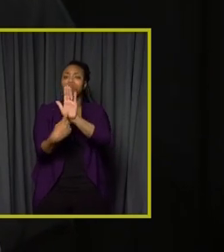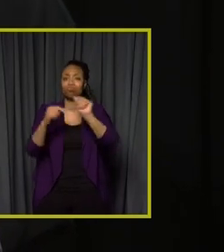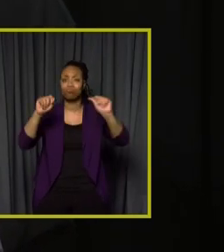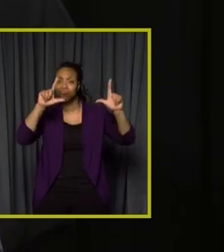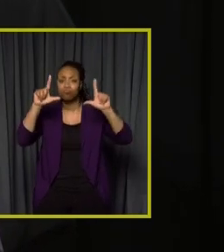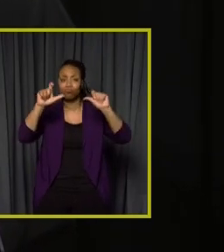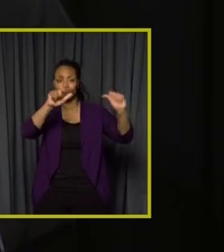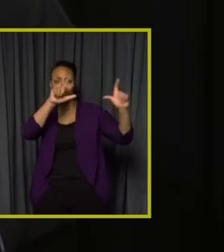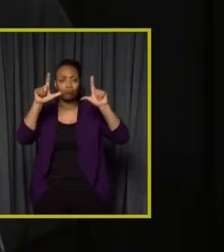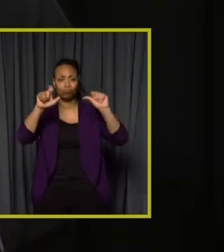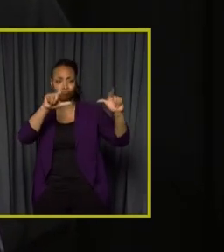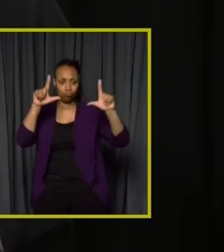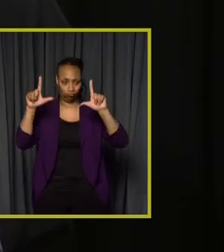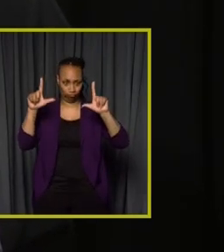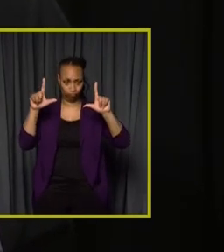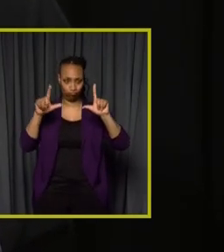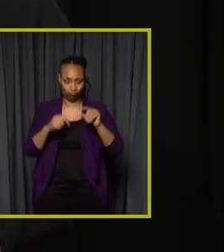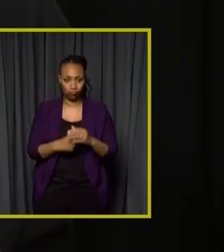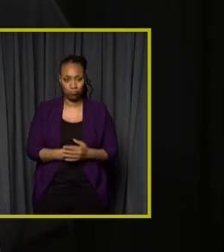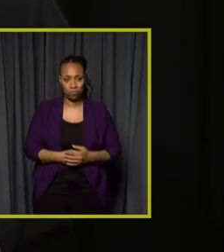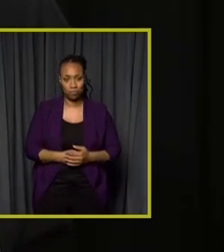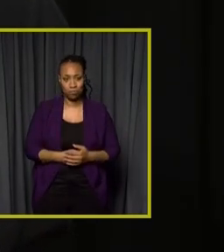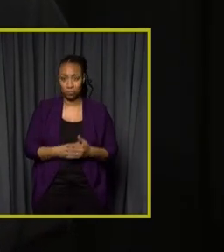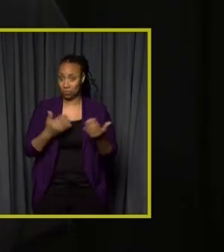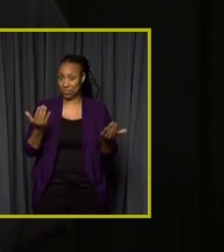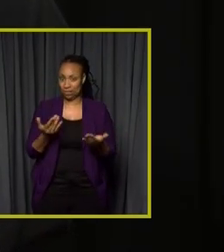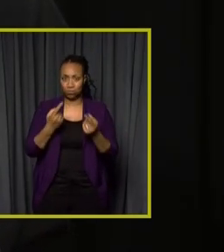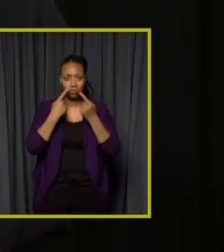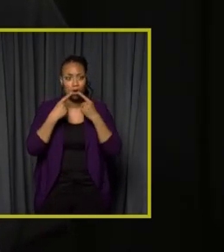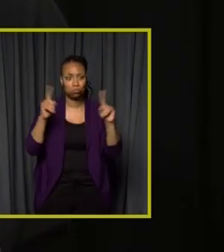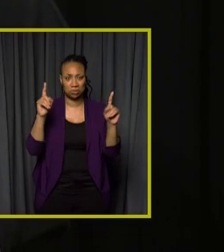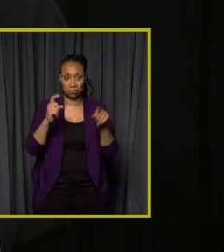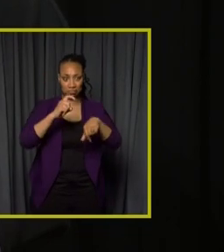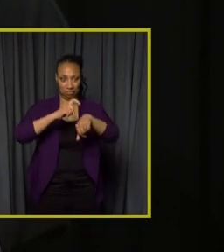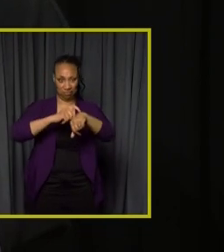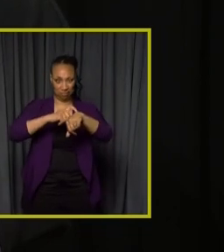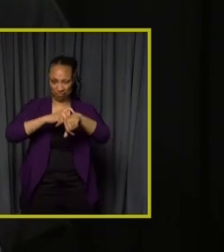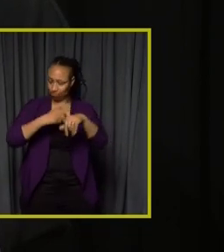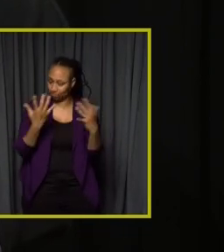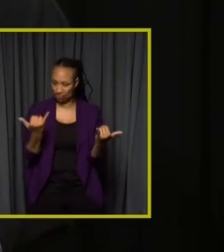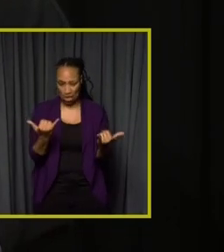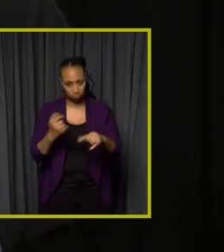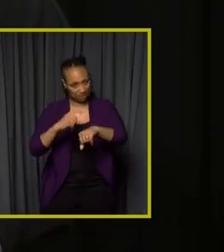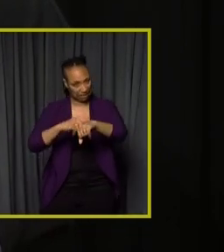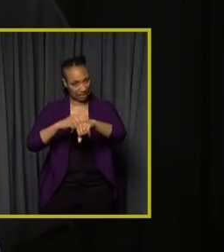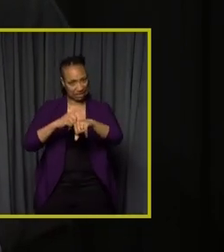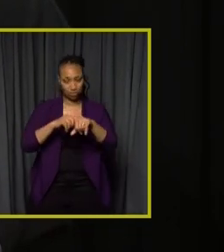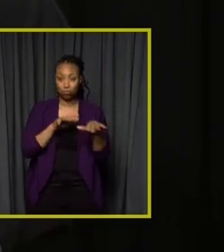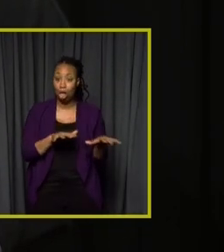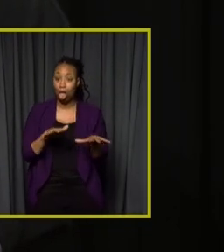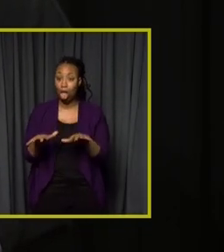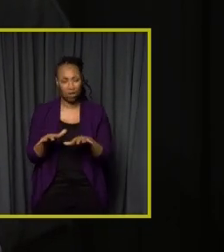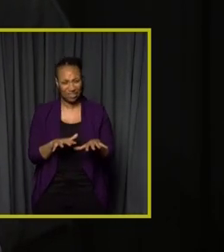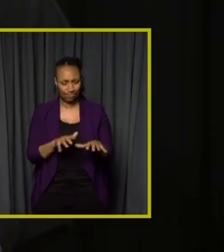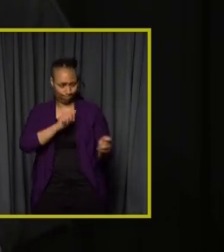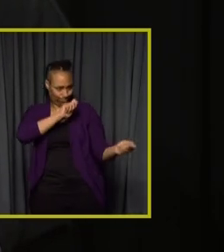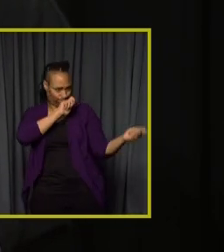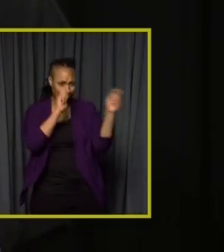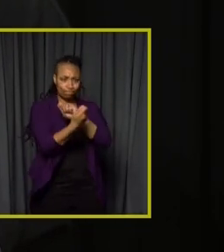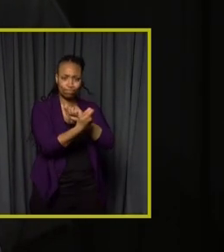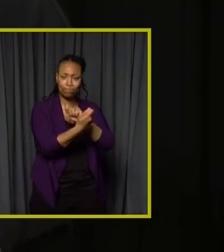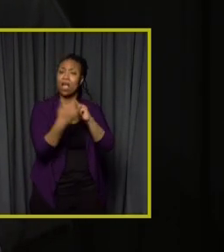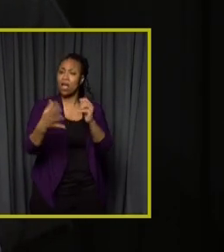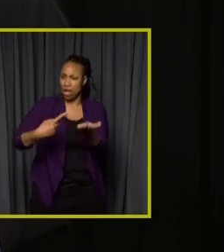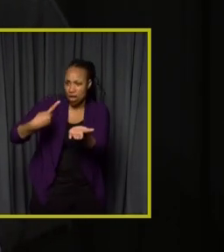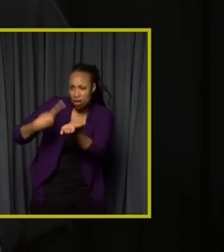we have come to say it's not only time to change the narrative, it's not only time to put a face on it, it's time to